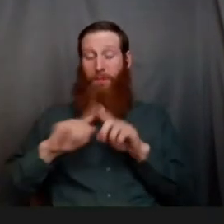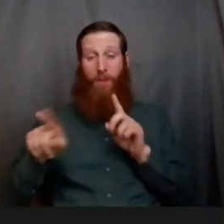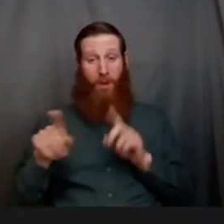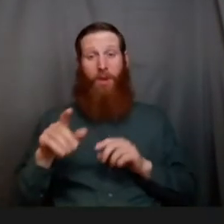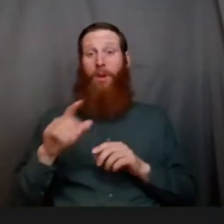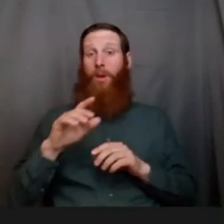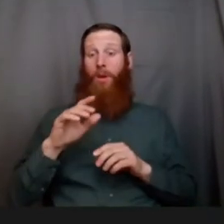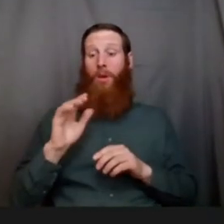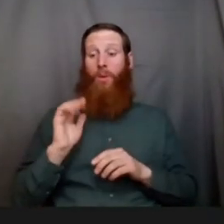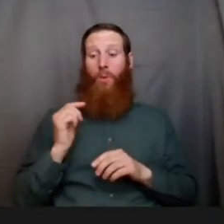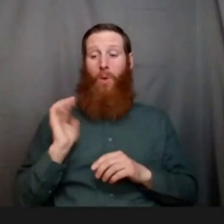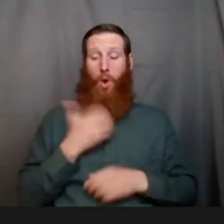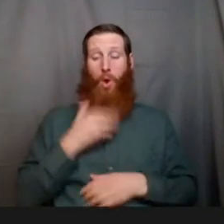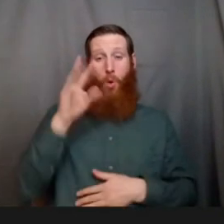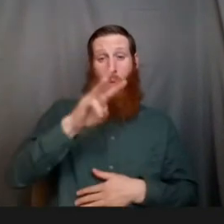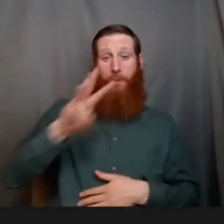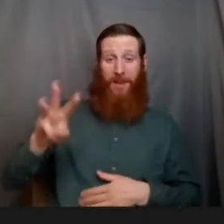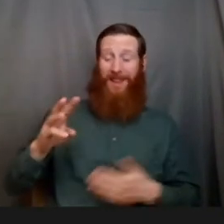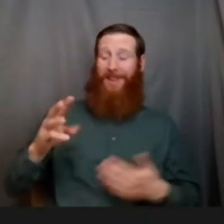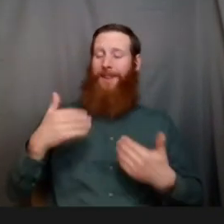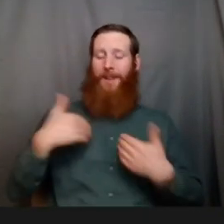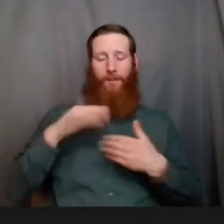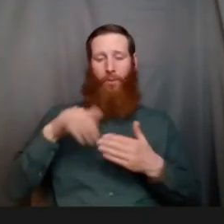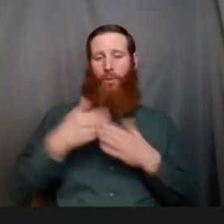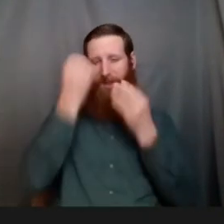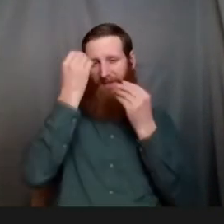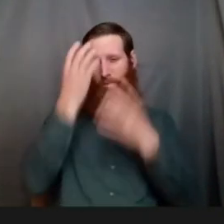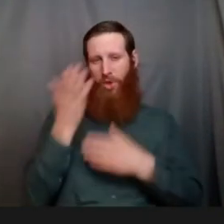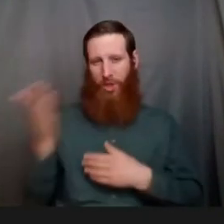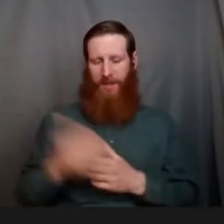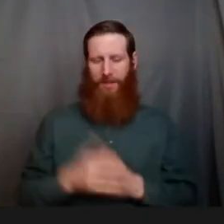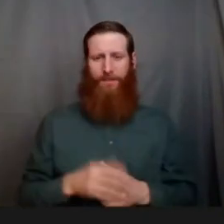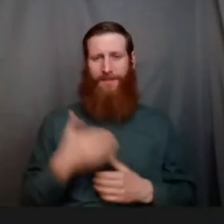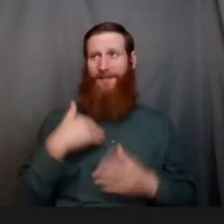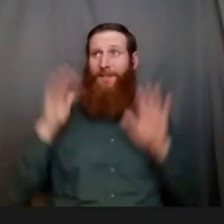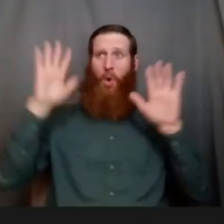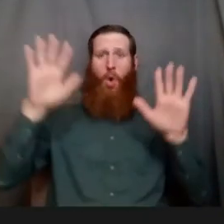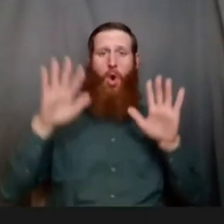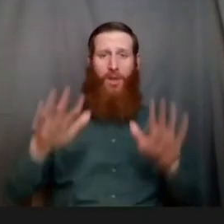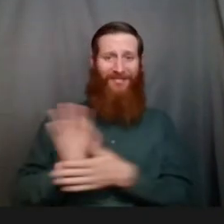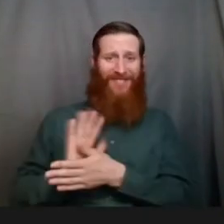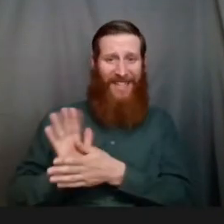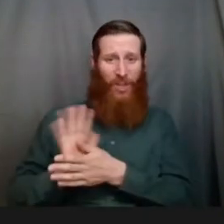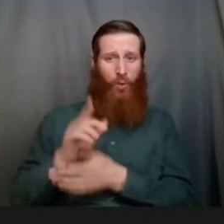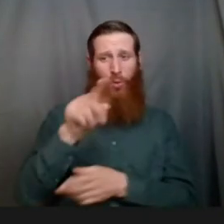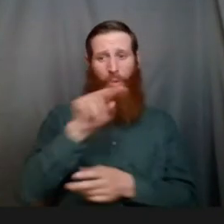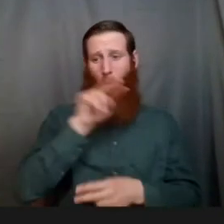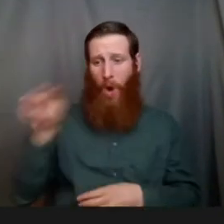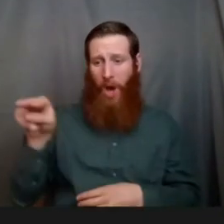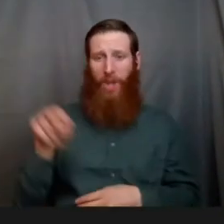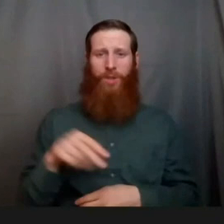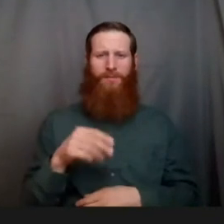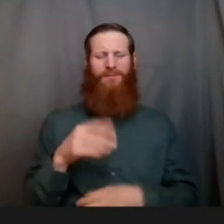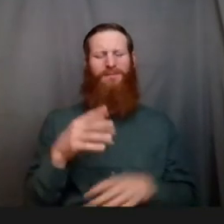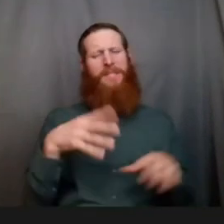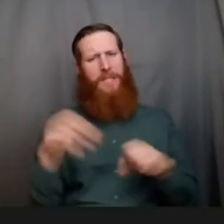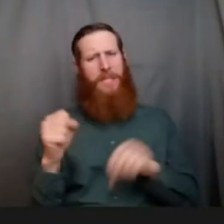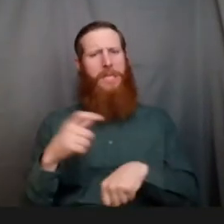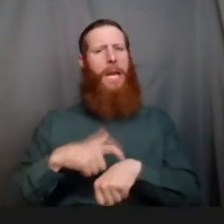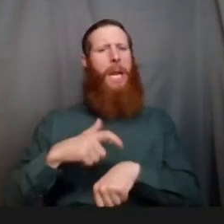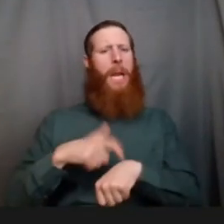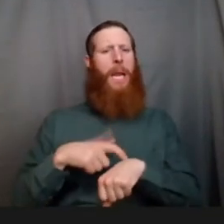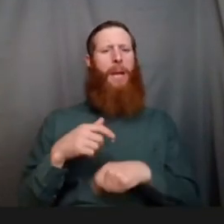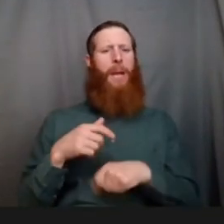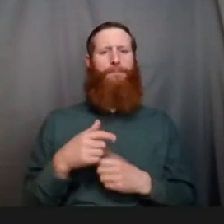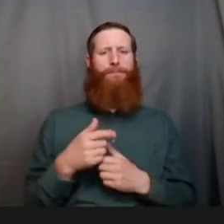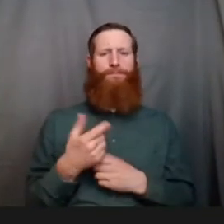our website. And as Dr. Pedroza said, there's great videos to walk through. And so just take some time, walk through,